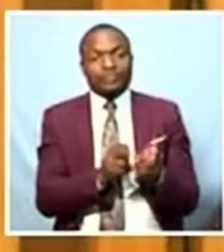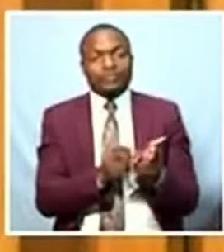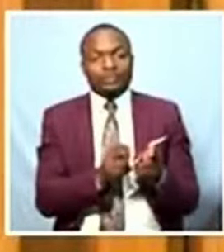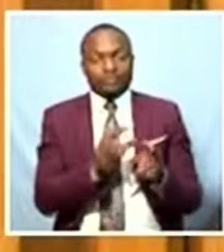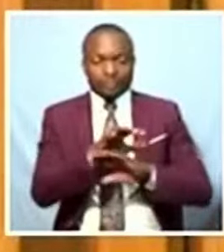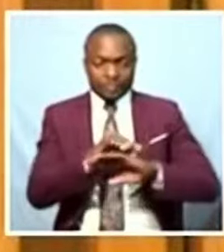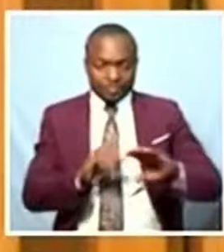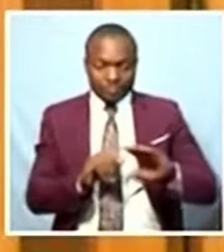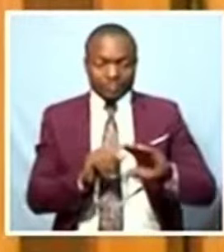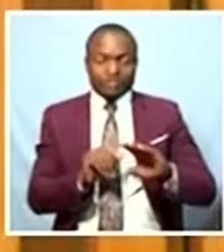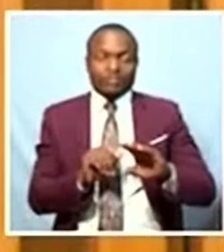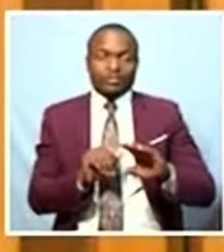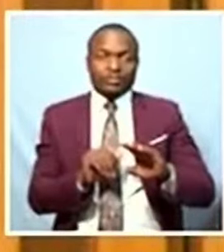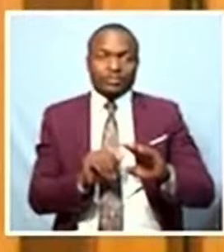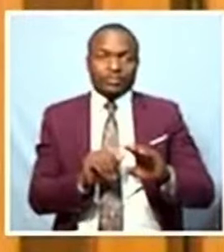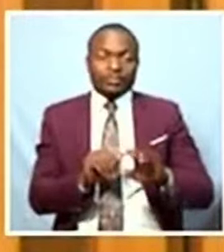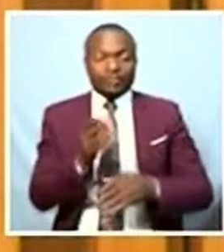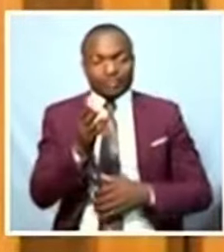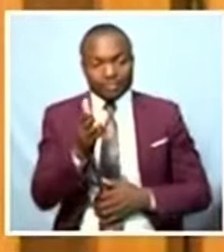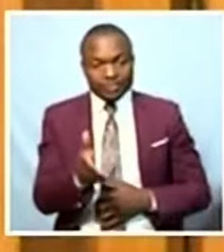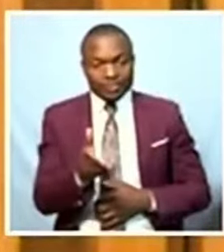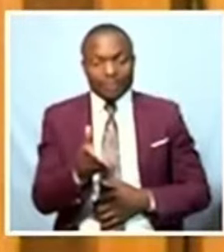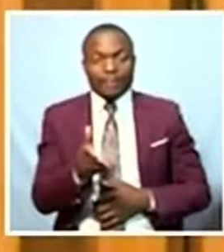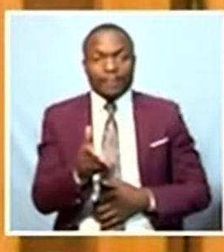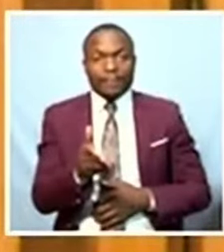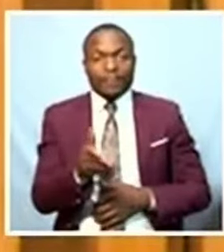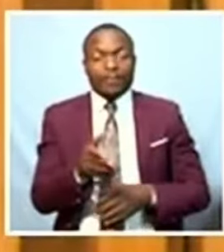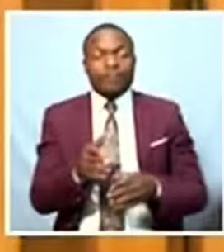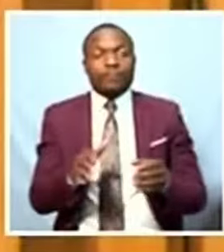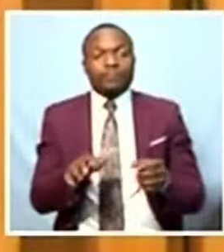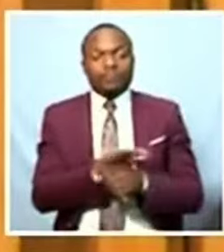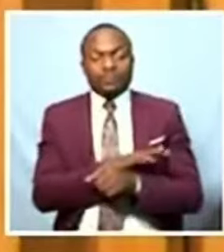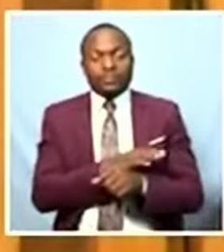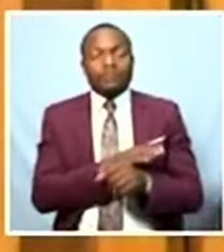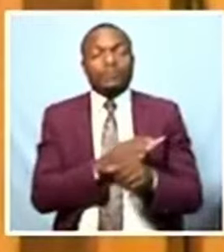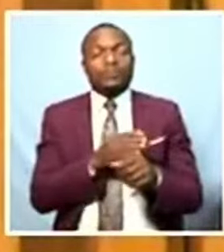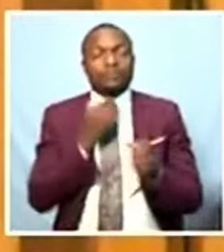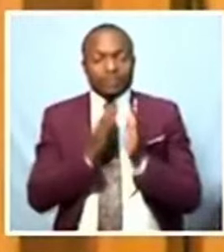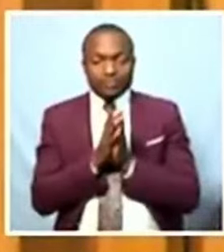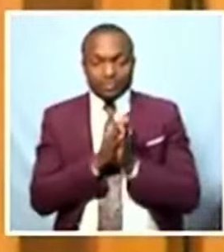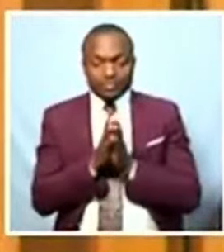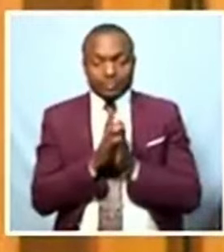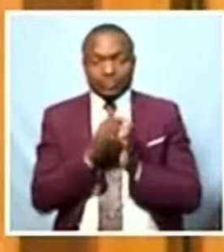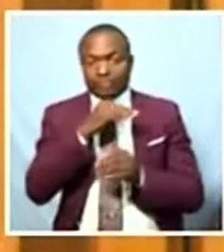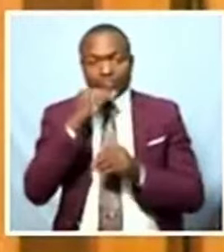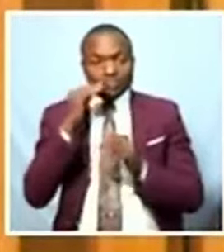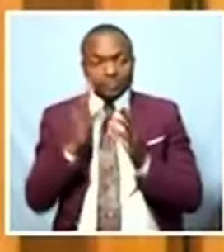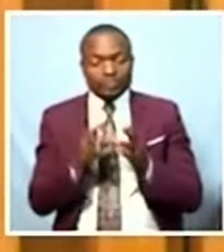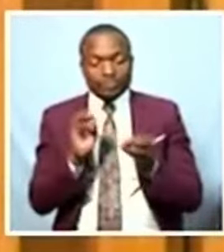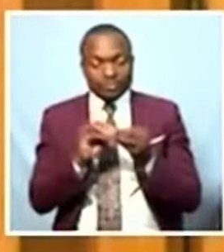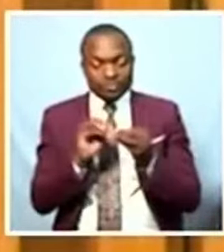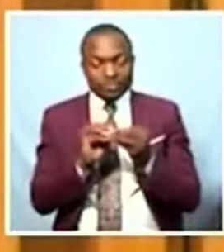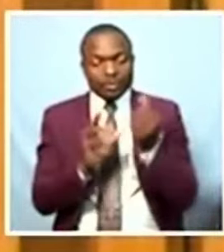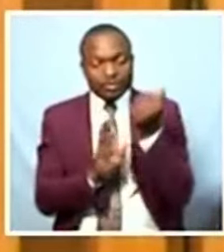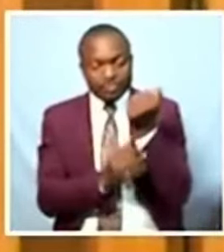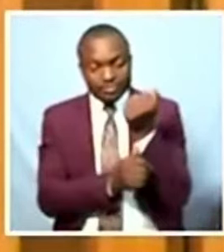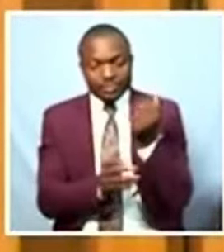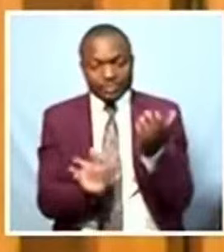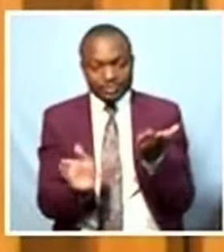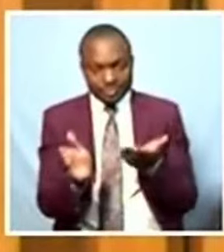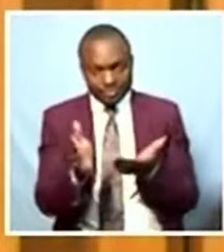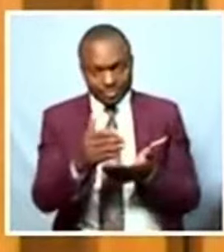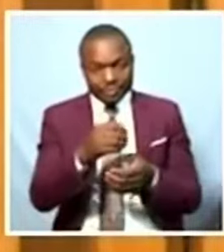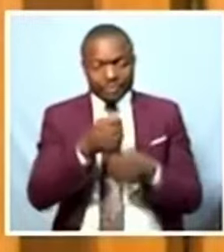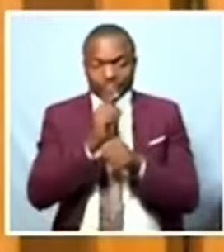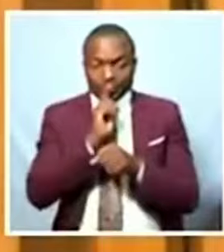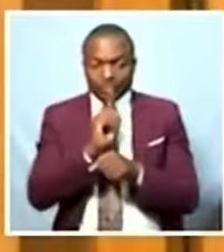call, and therefore there's been overwhelming response from farmers. The bumper harvest was obtained, and the need to